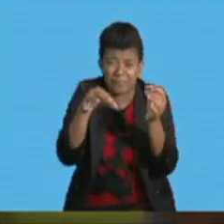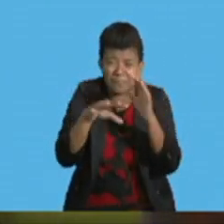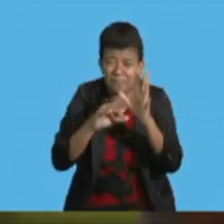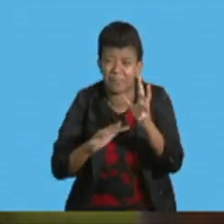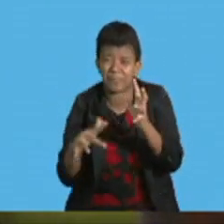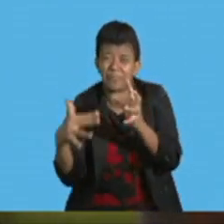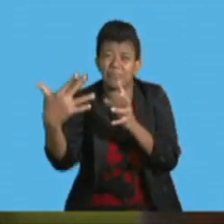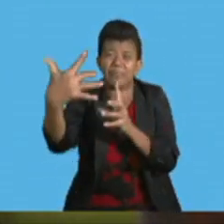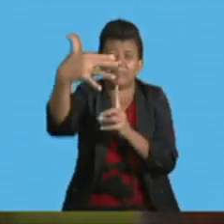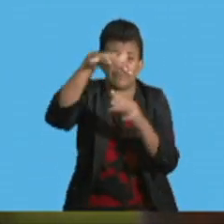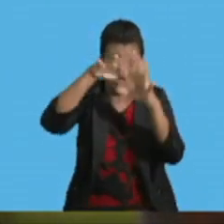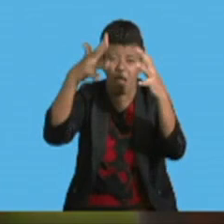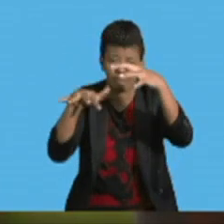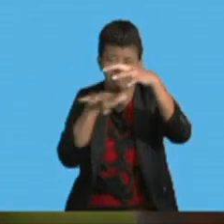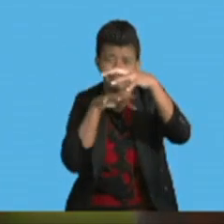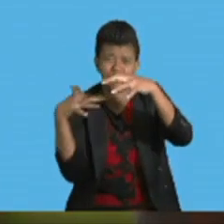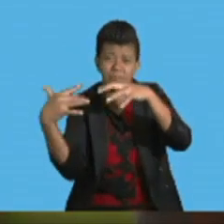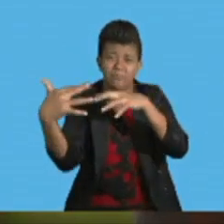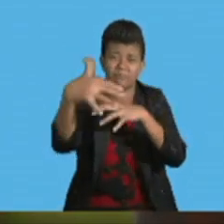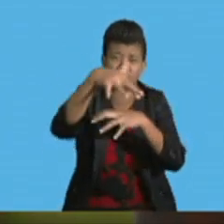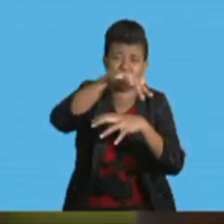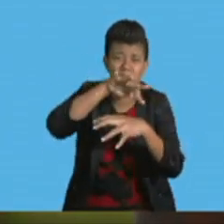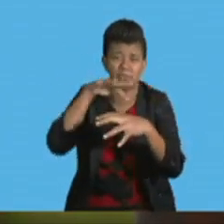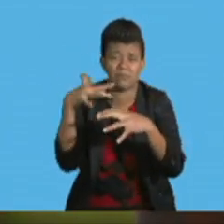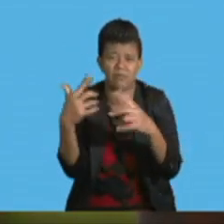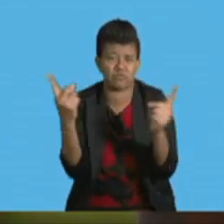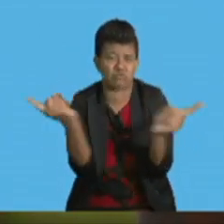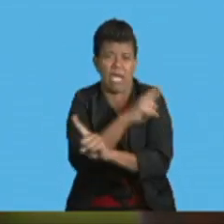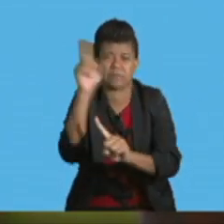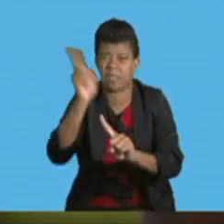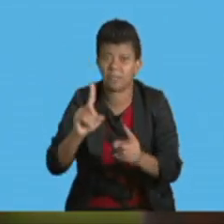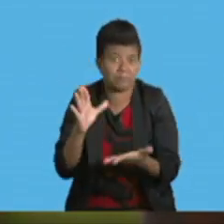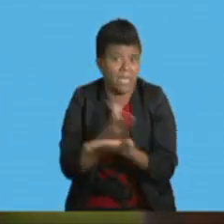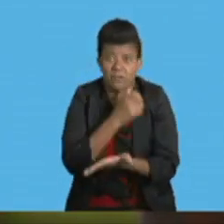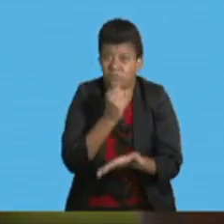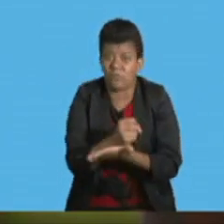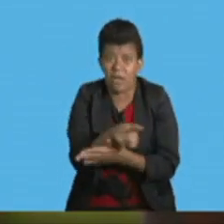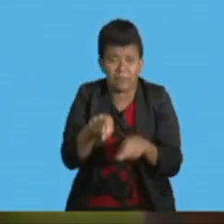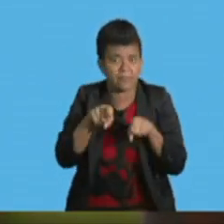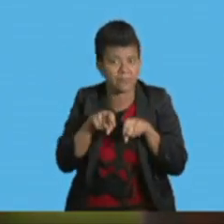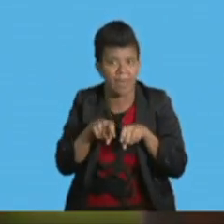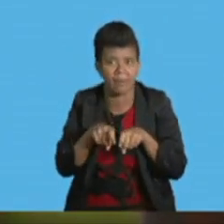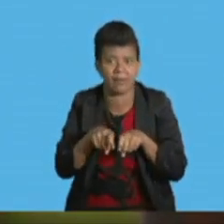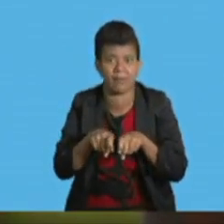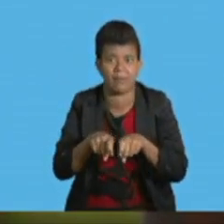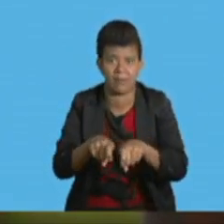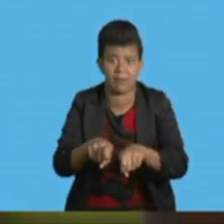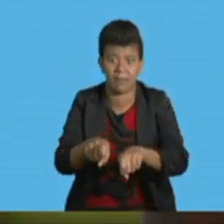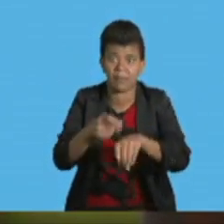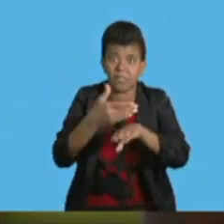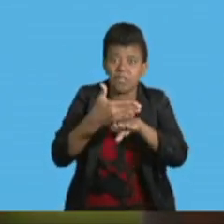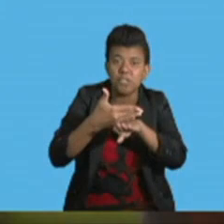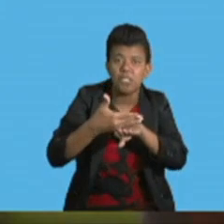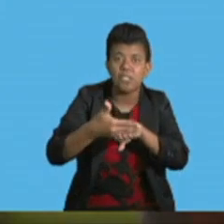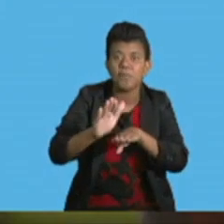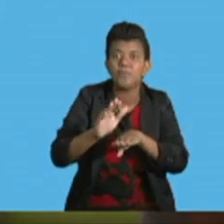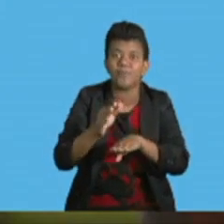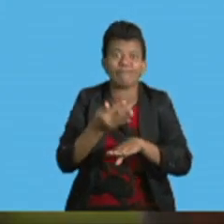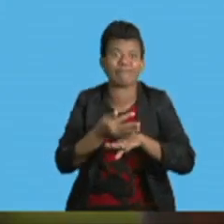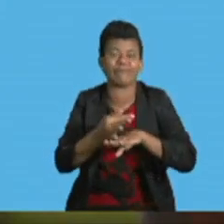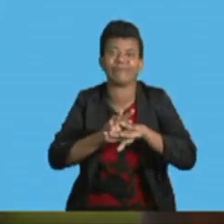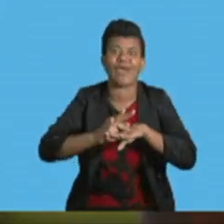our renewable energy sources are maintained, not only maintained, but they are improved, and that new renewable energy sources come